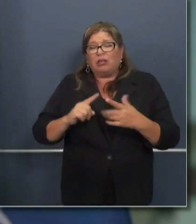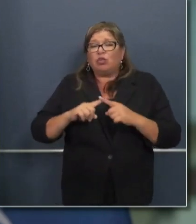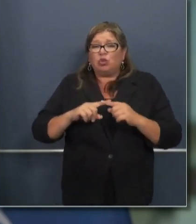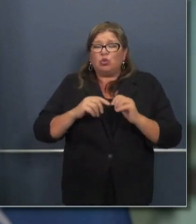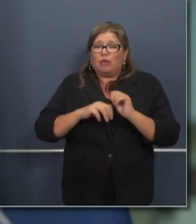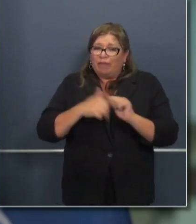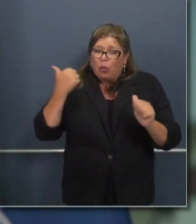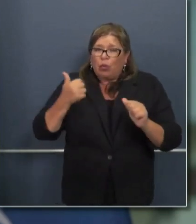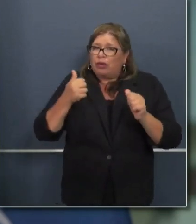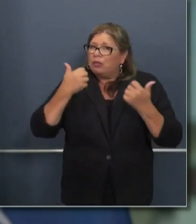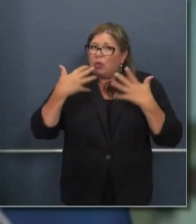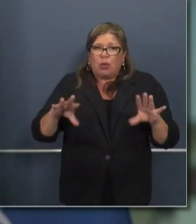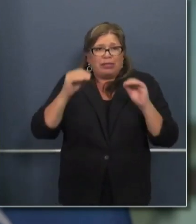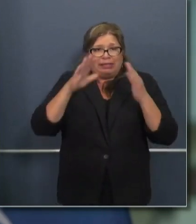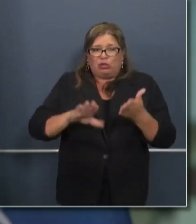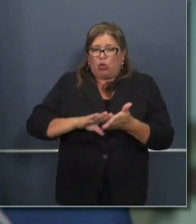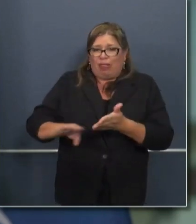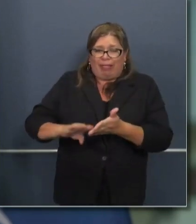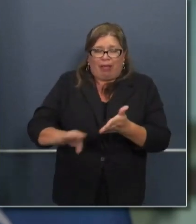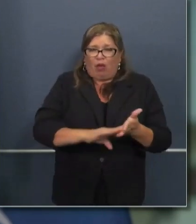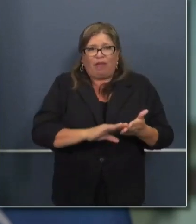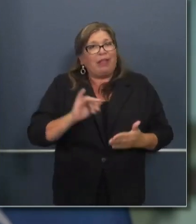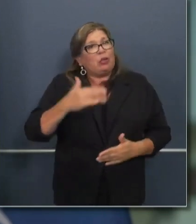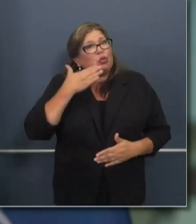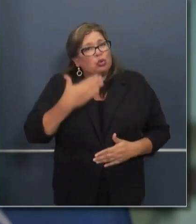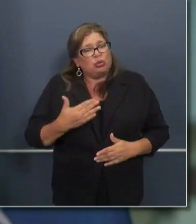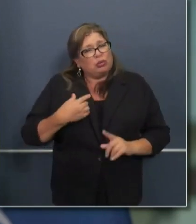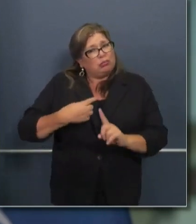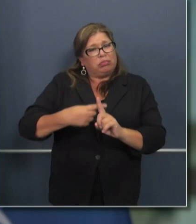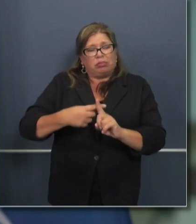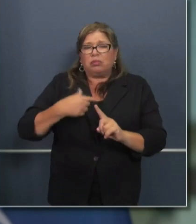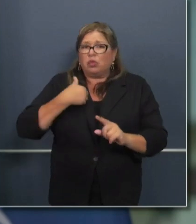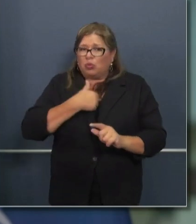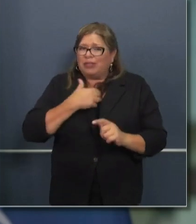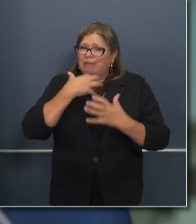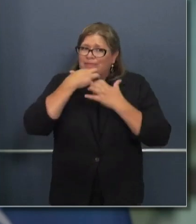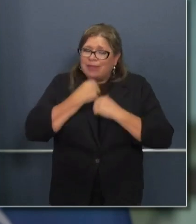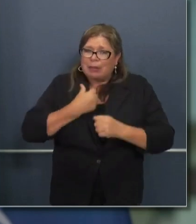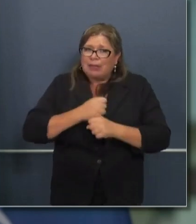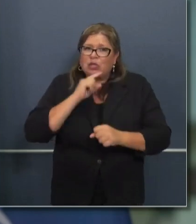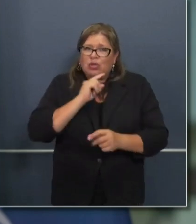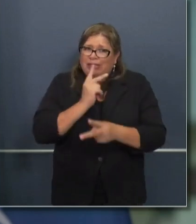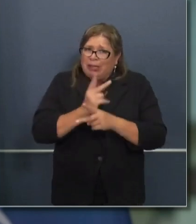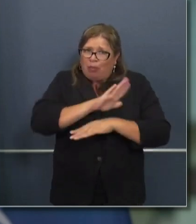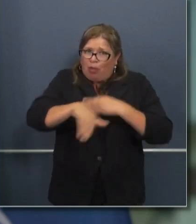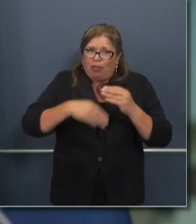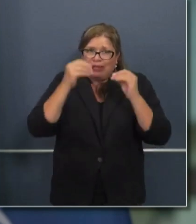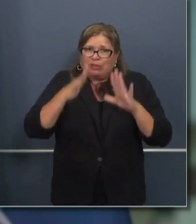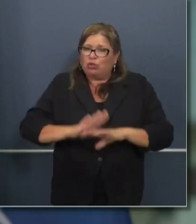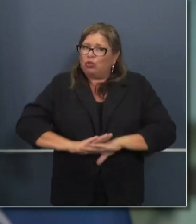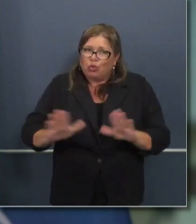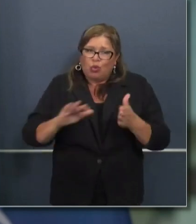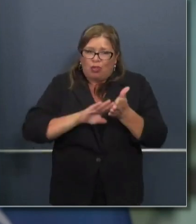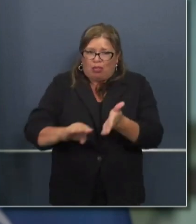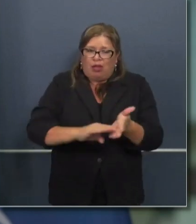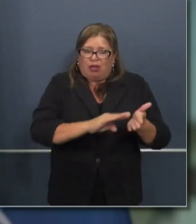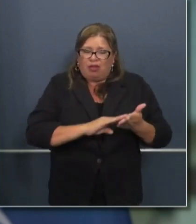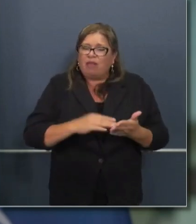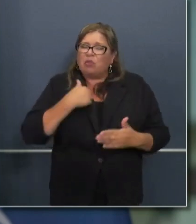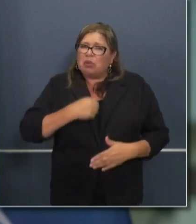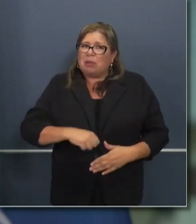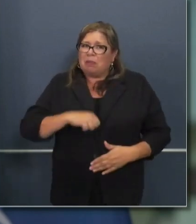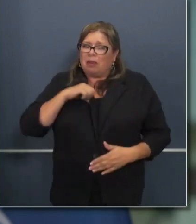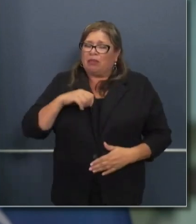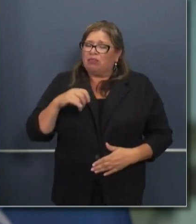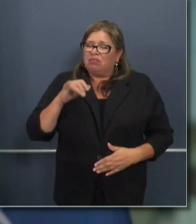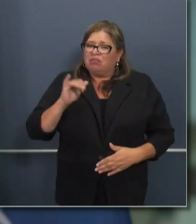good news. That was foundational, important, something we all care deeply about, and something we are very proud. I don't